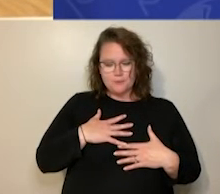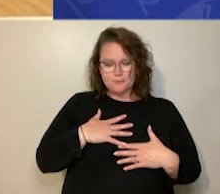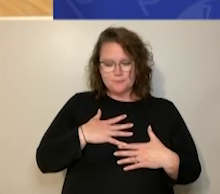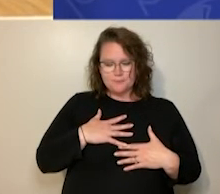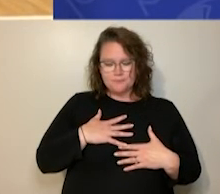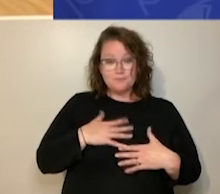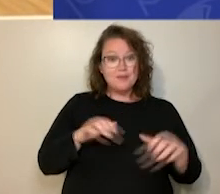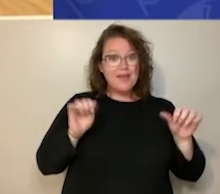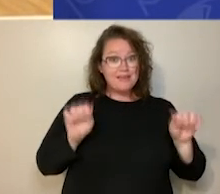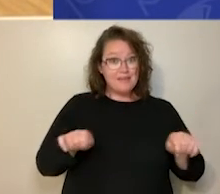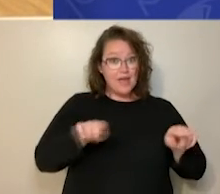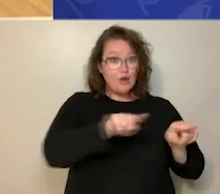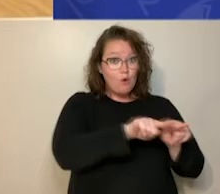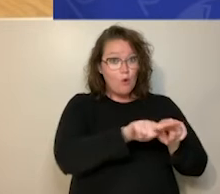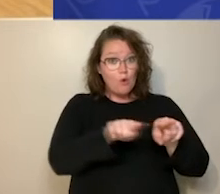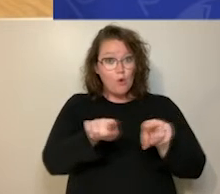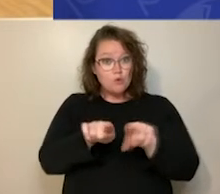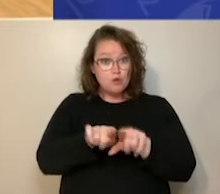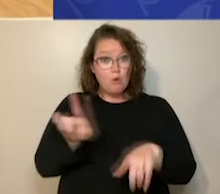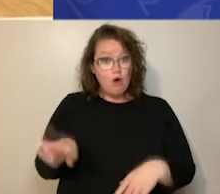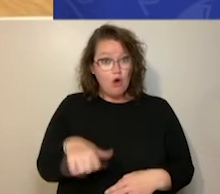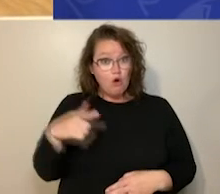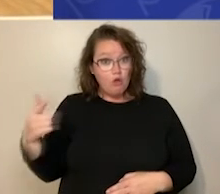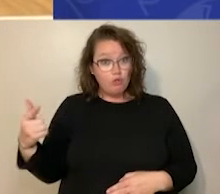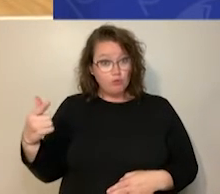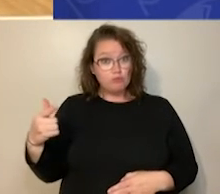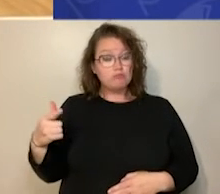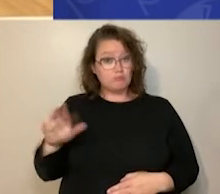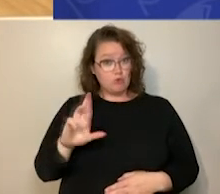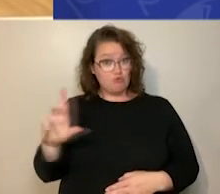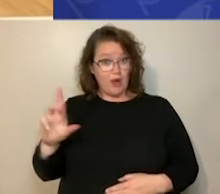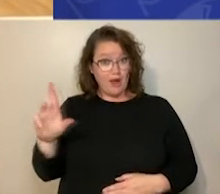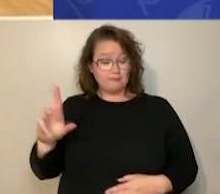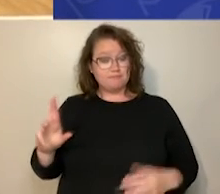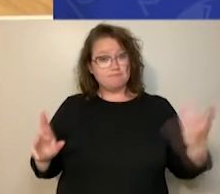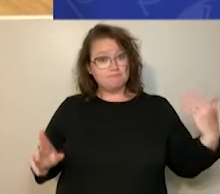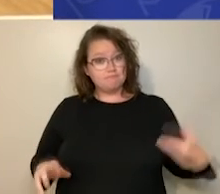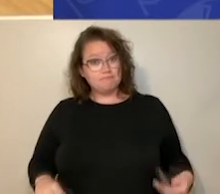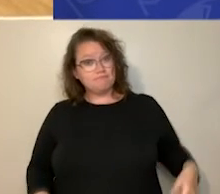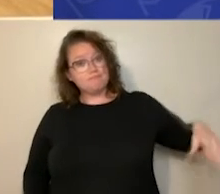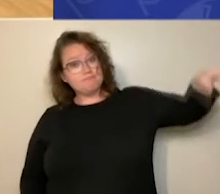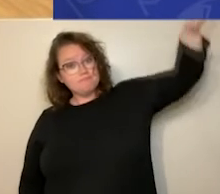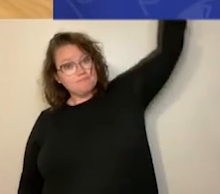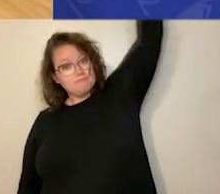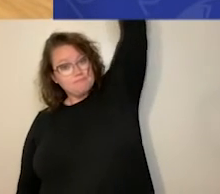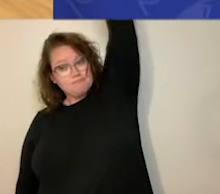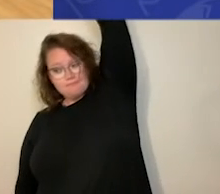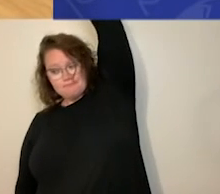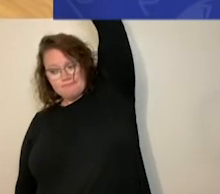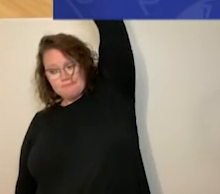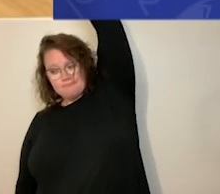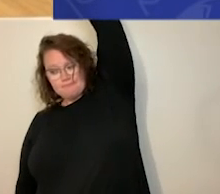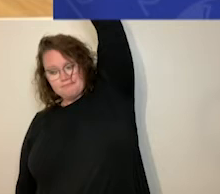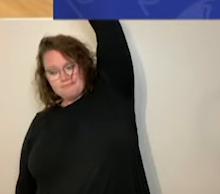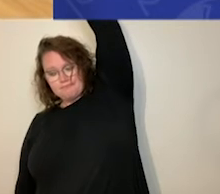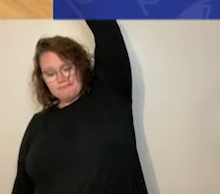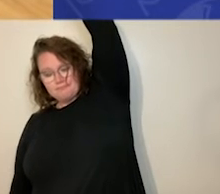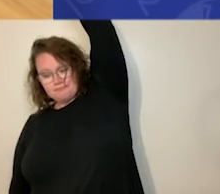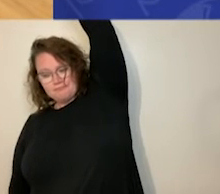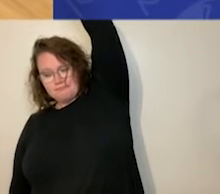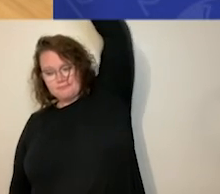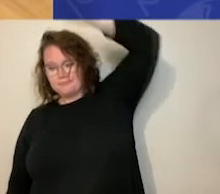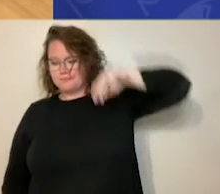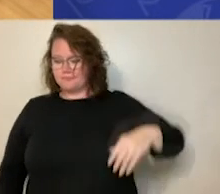We can also do this stretch from the other side. If we come back up to the center, bend your right